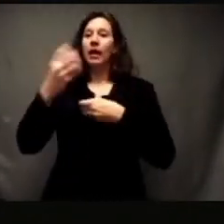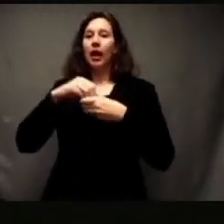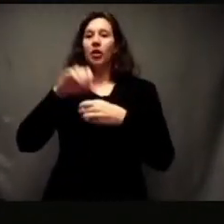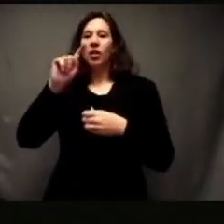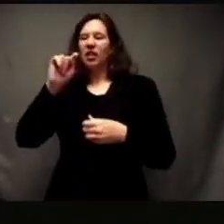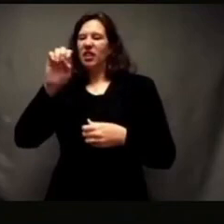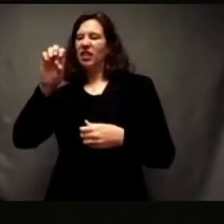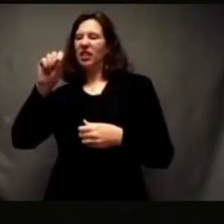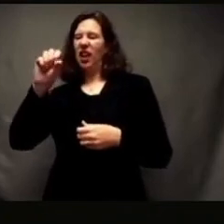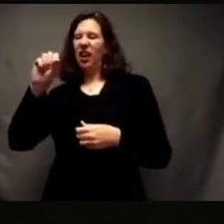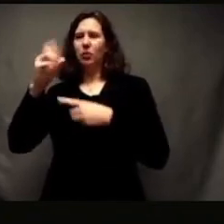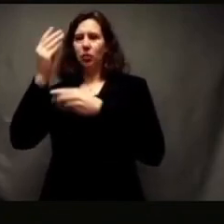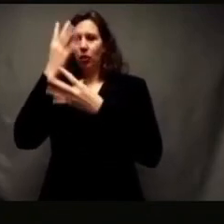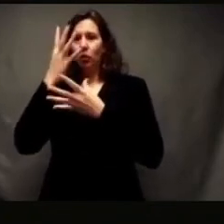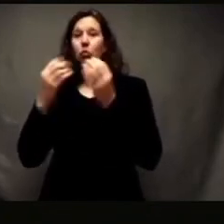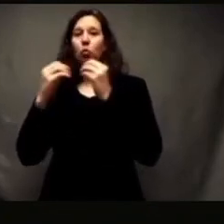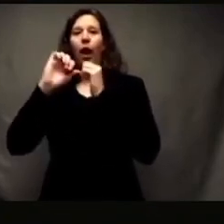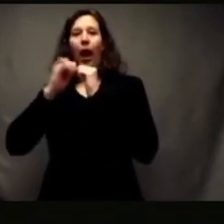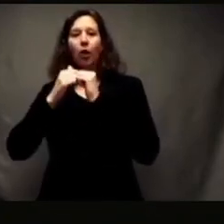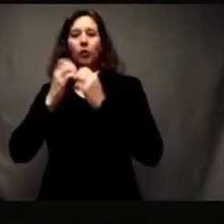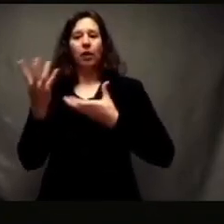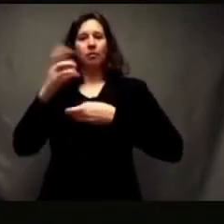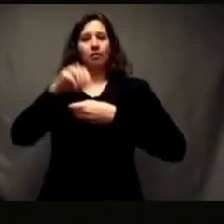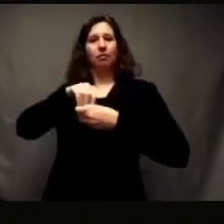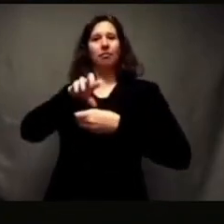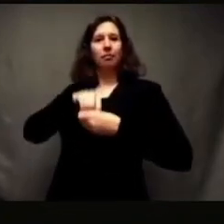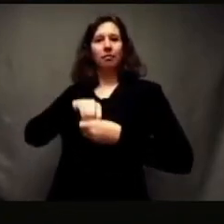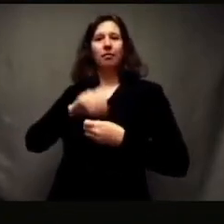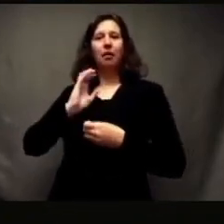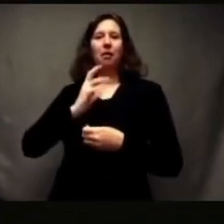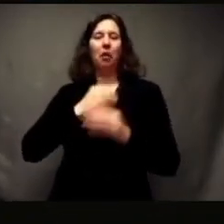can engage during the session.